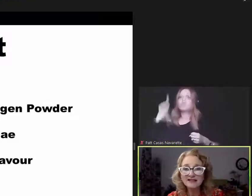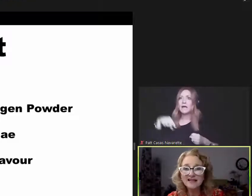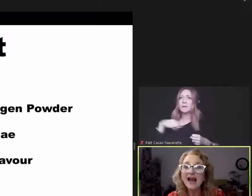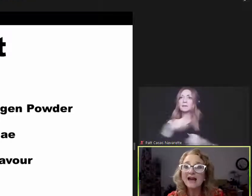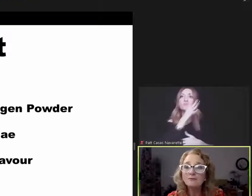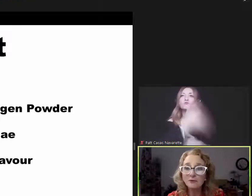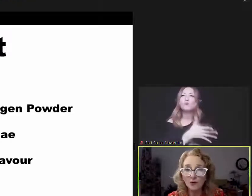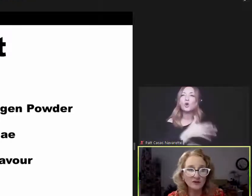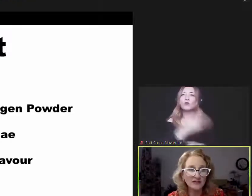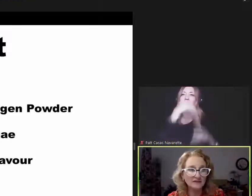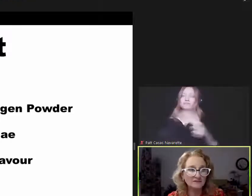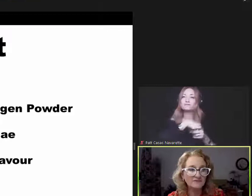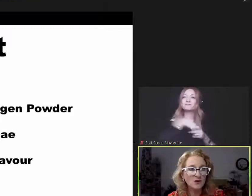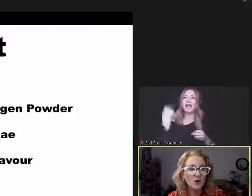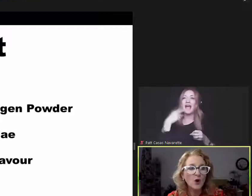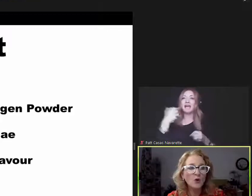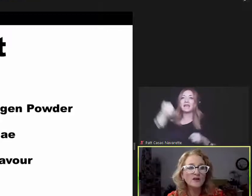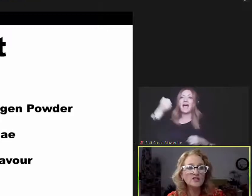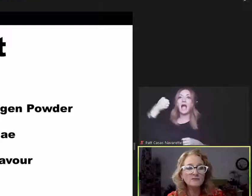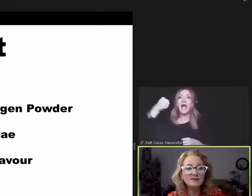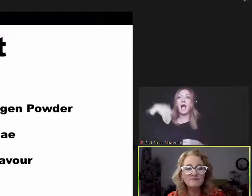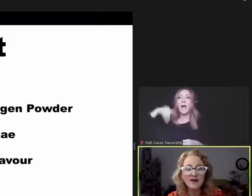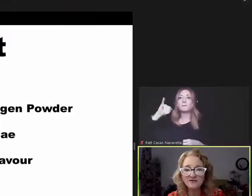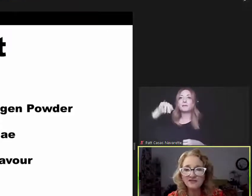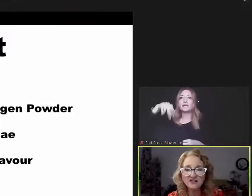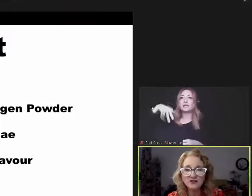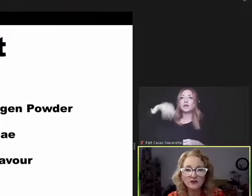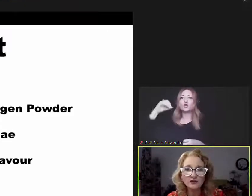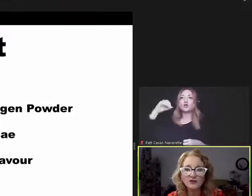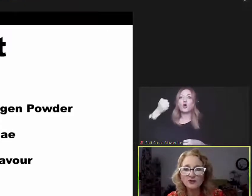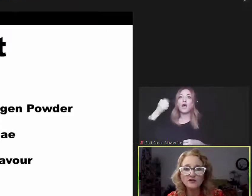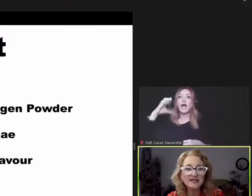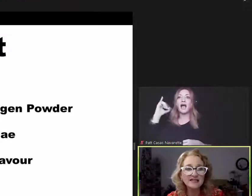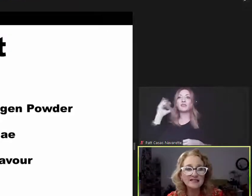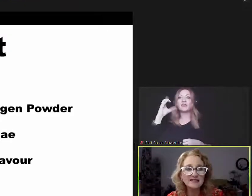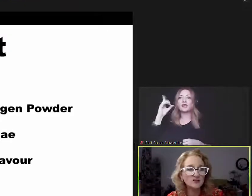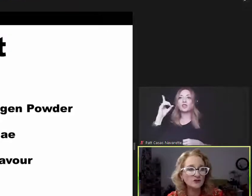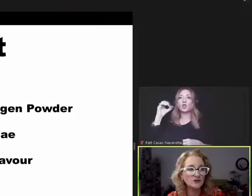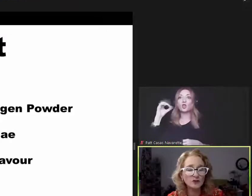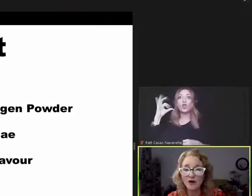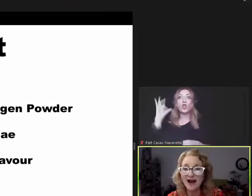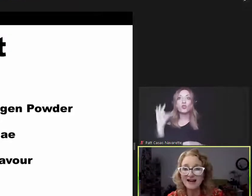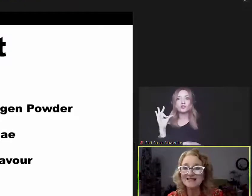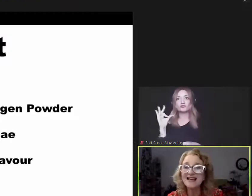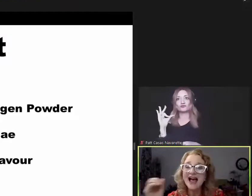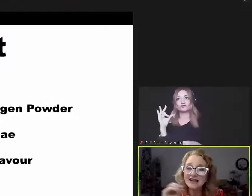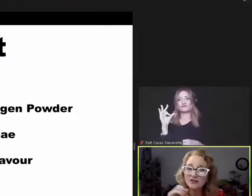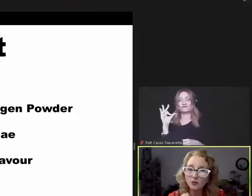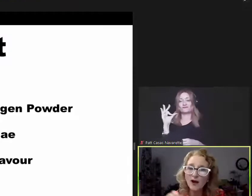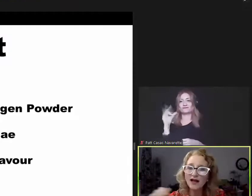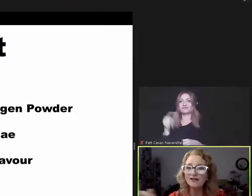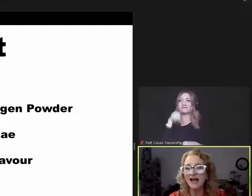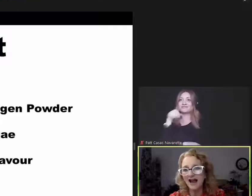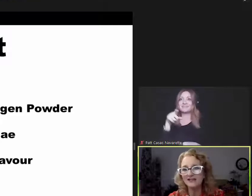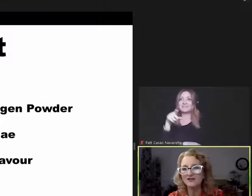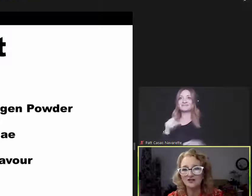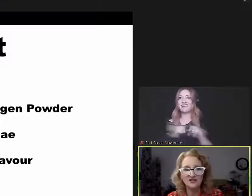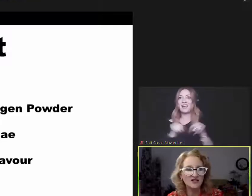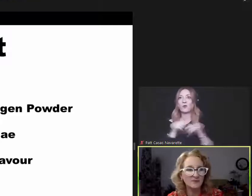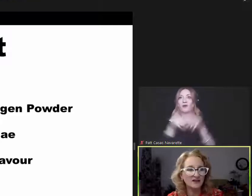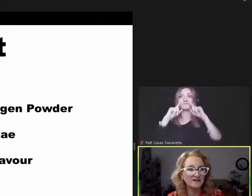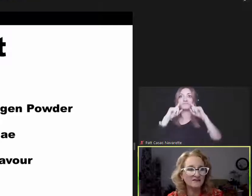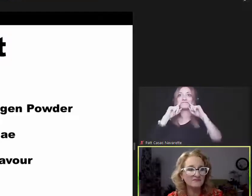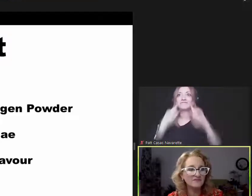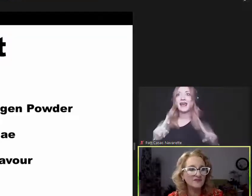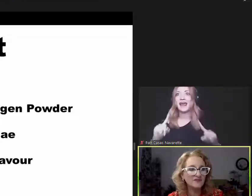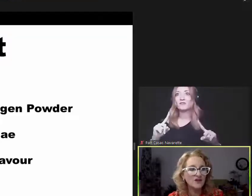glutamine, and proline, which can be beneficial to the intestinal tract as well as the